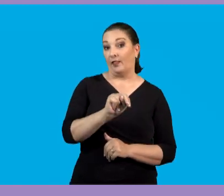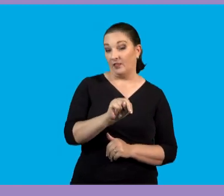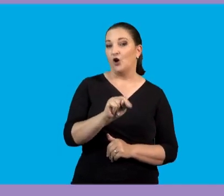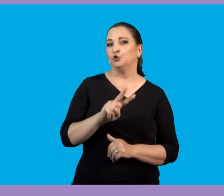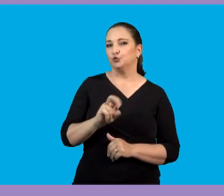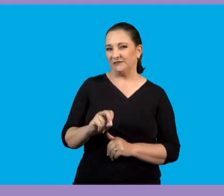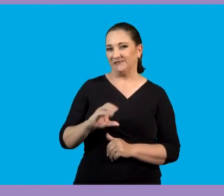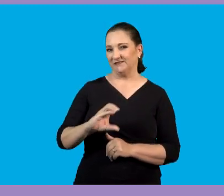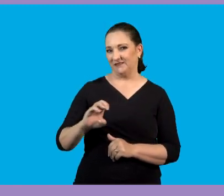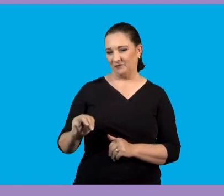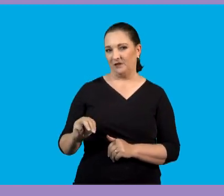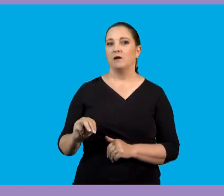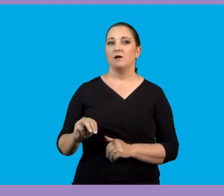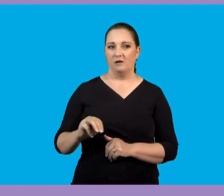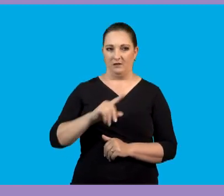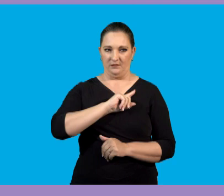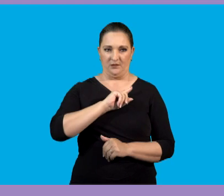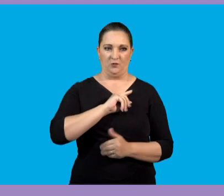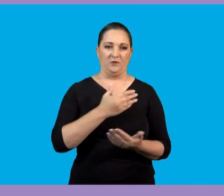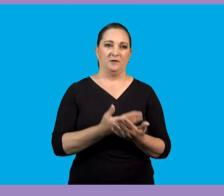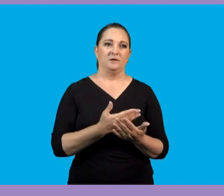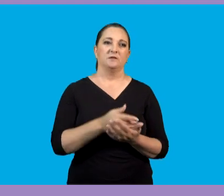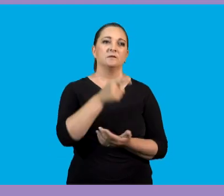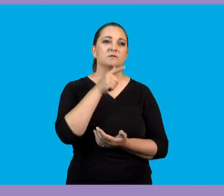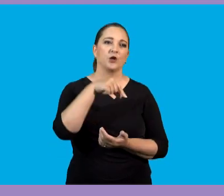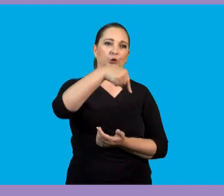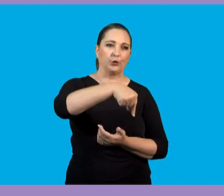LN. So that means that QP,